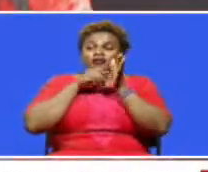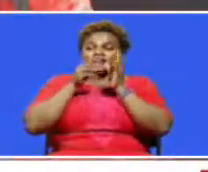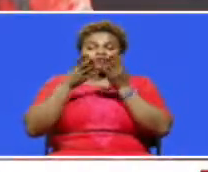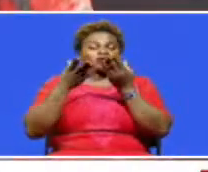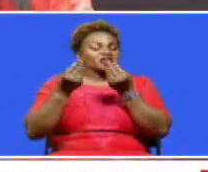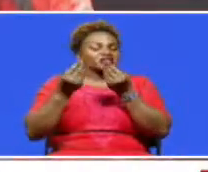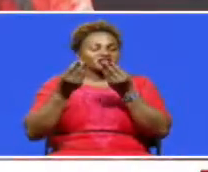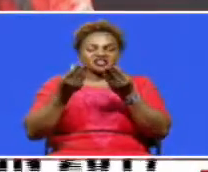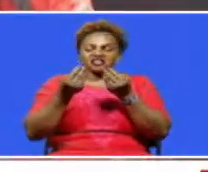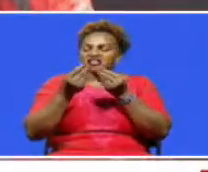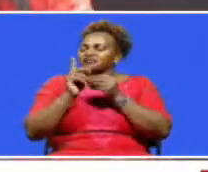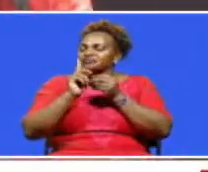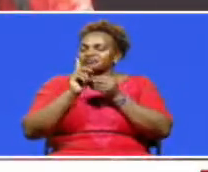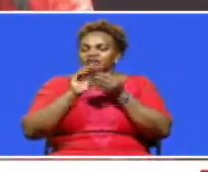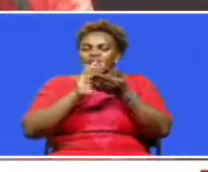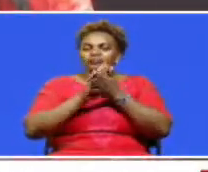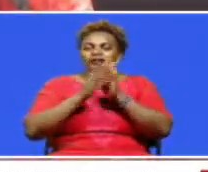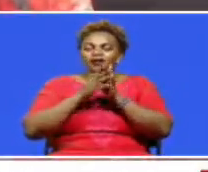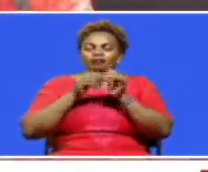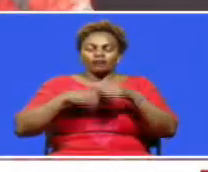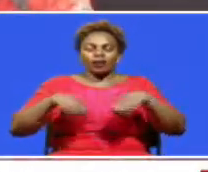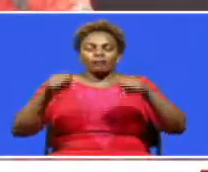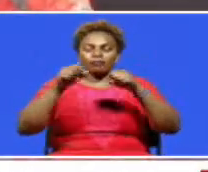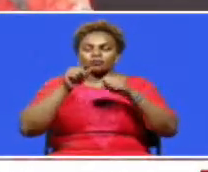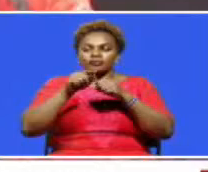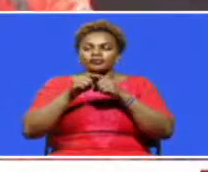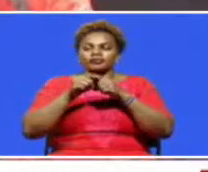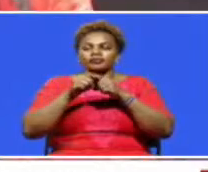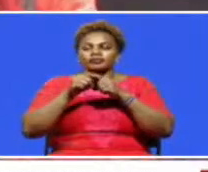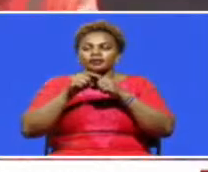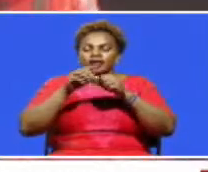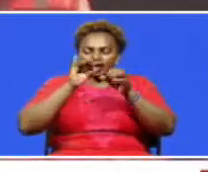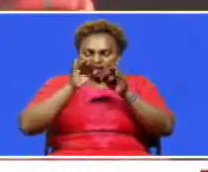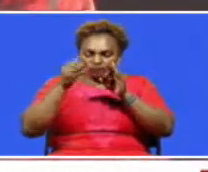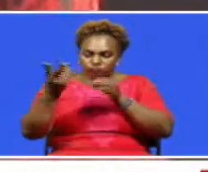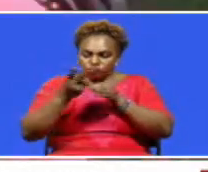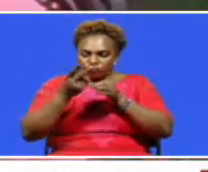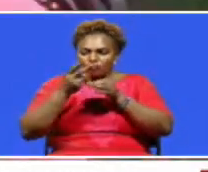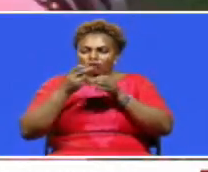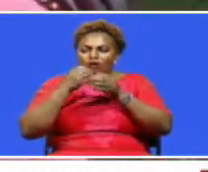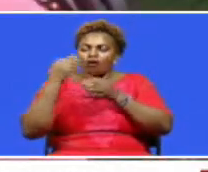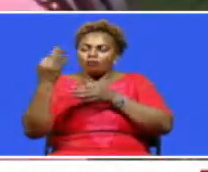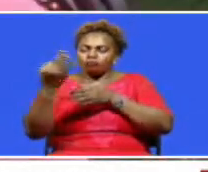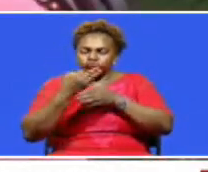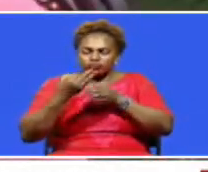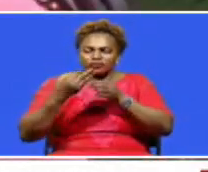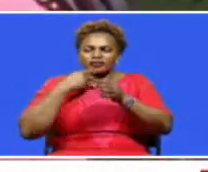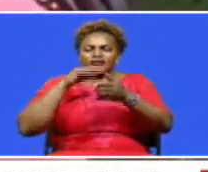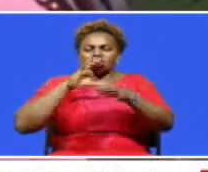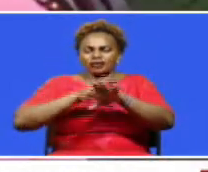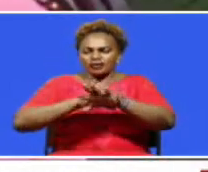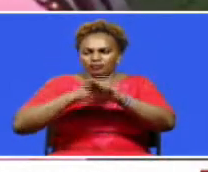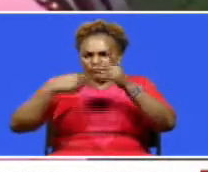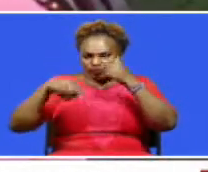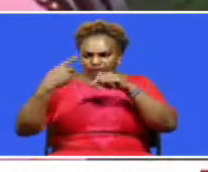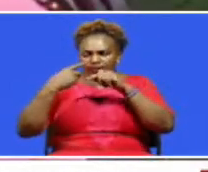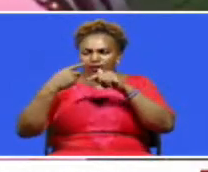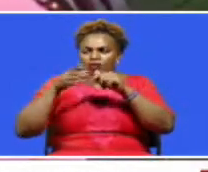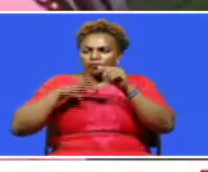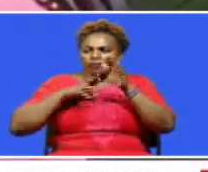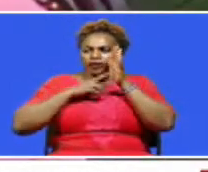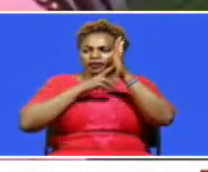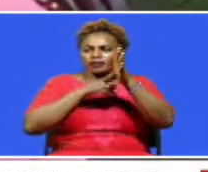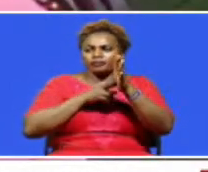in the park for those seeking to be the county boss. If Waiguru and Karua scramble for the deputy president's position, Woman